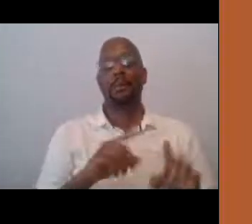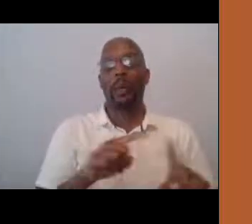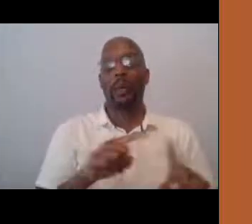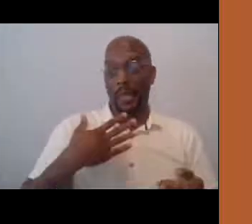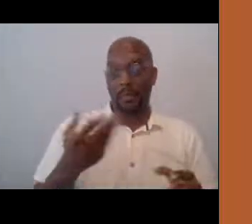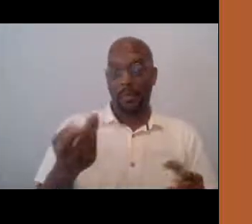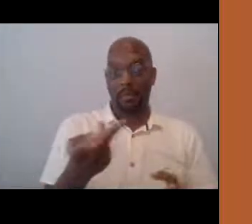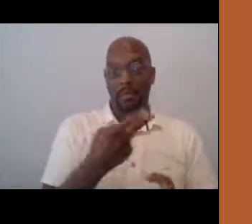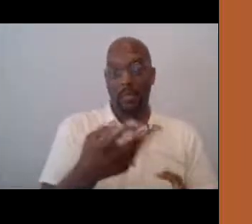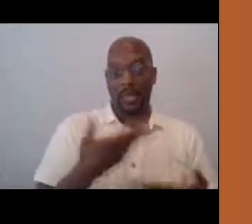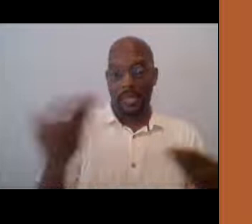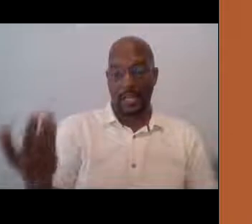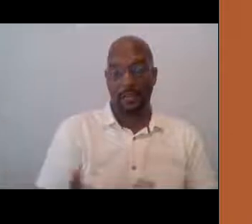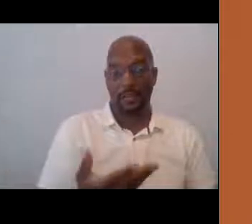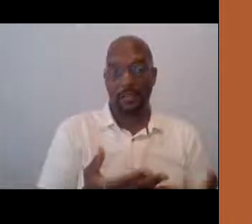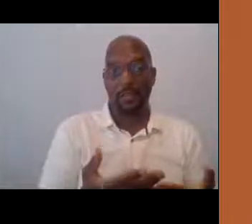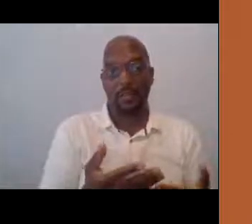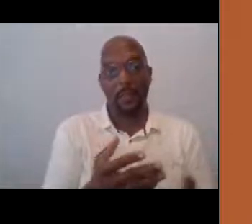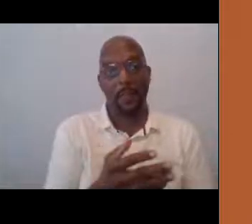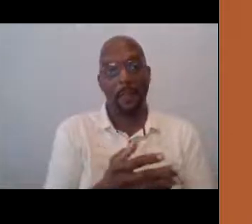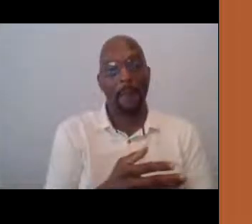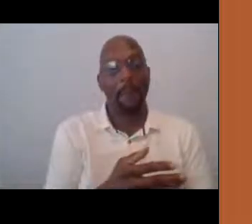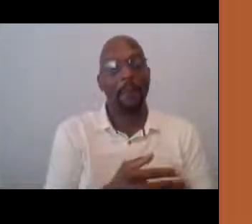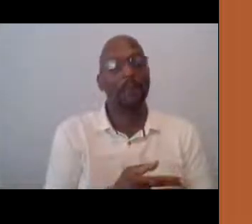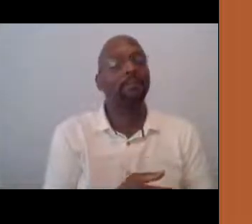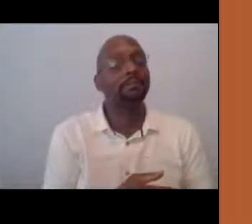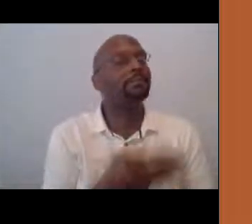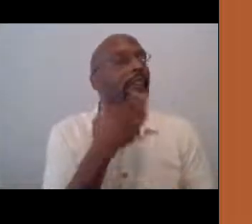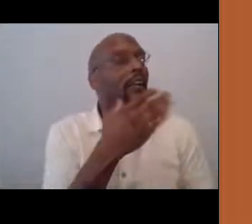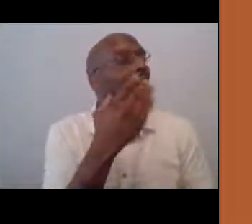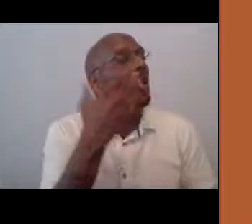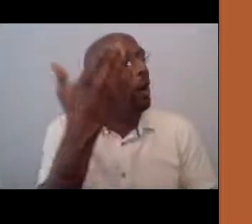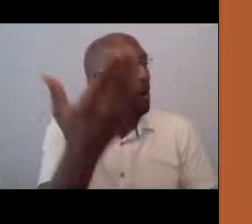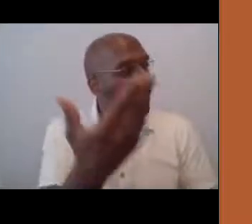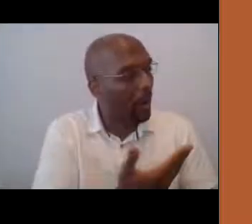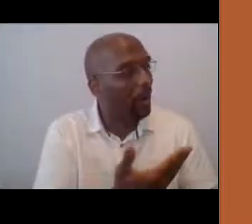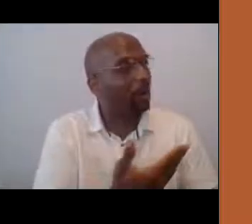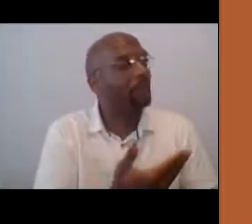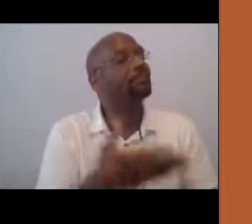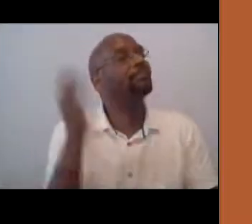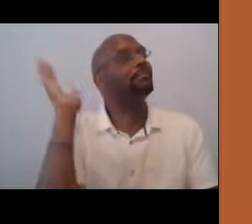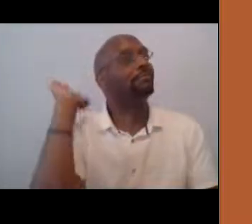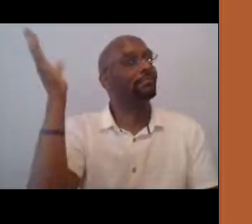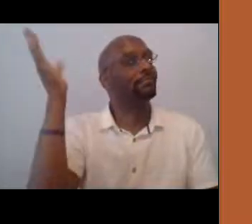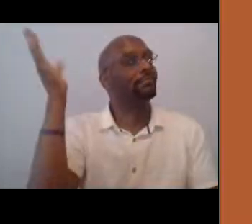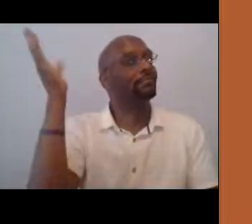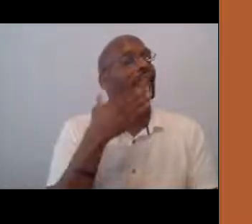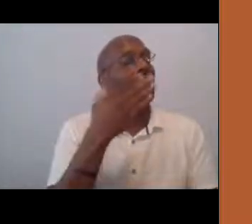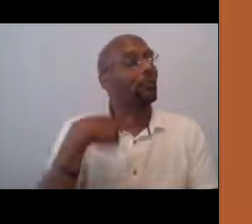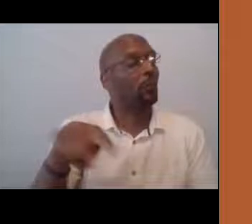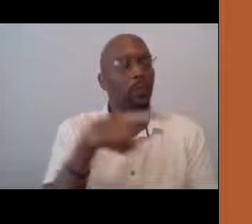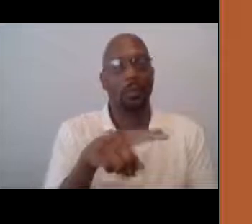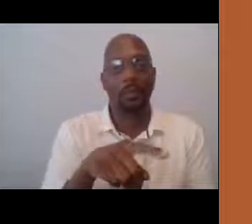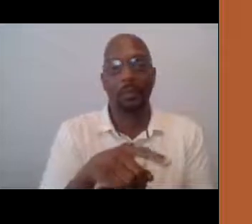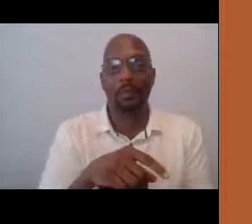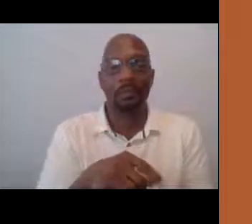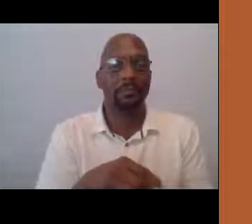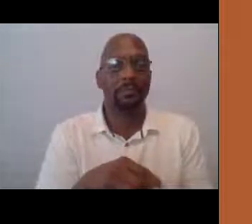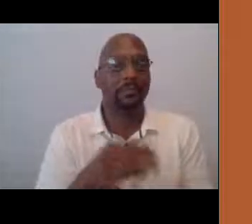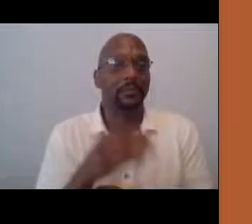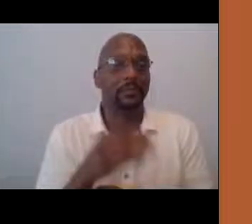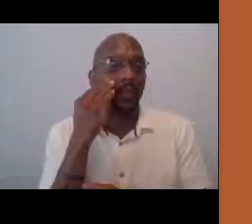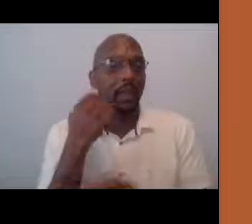now. And I'm so glad that you have to make the opening and welcoming remarks for us. And because of this strange family relationship, I think I have